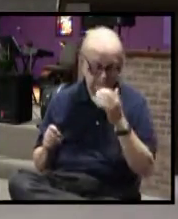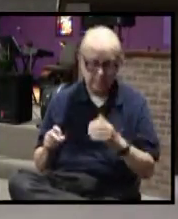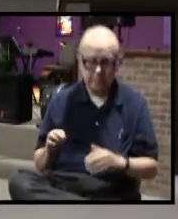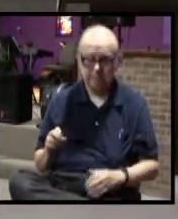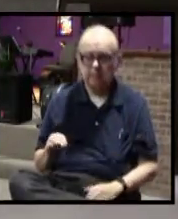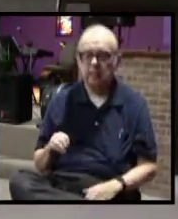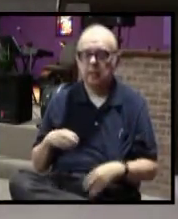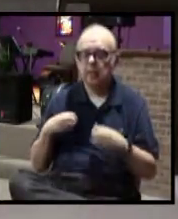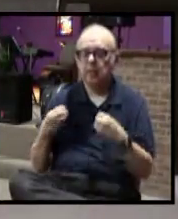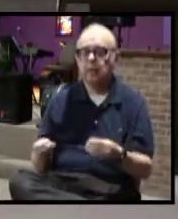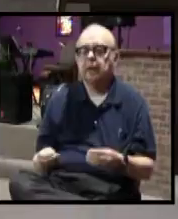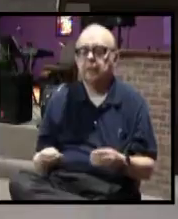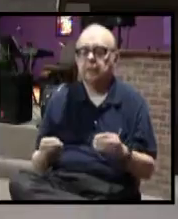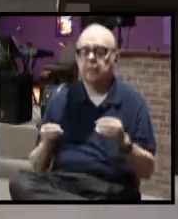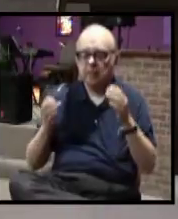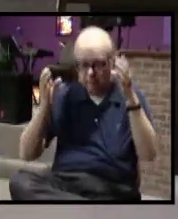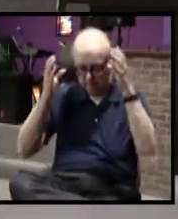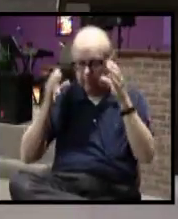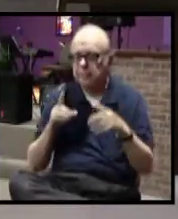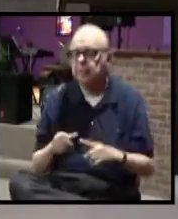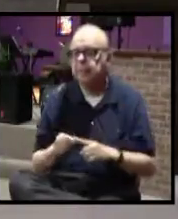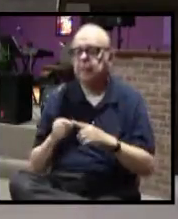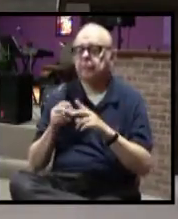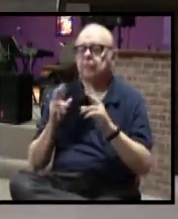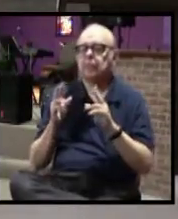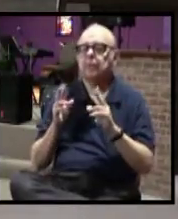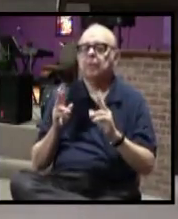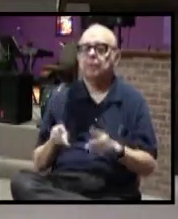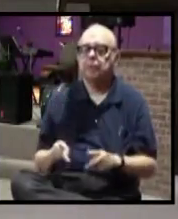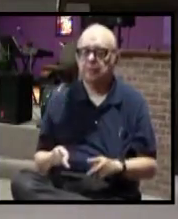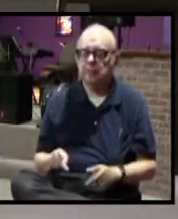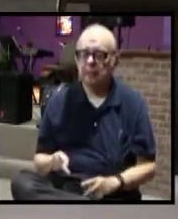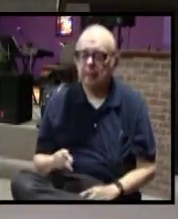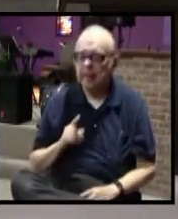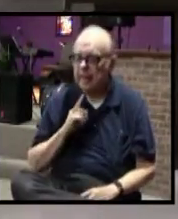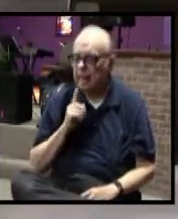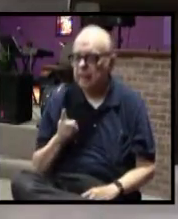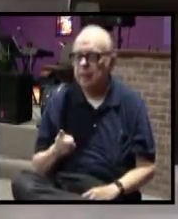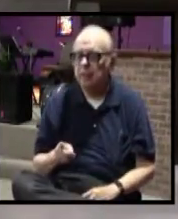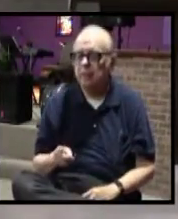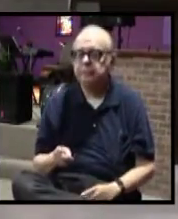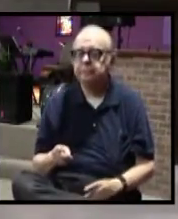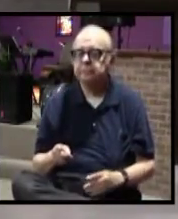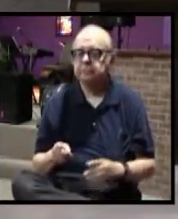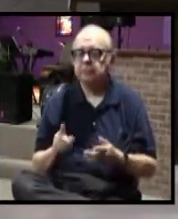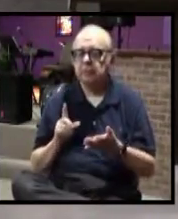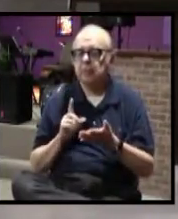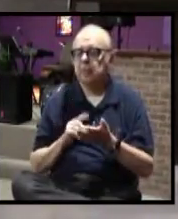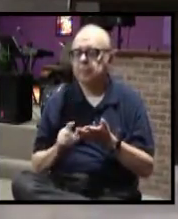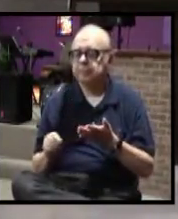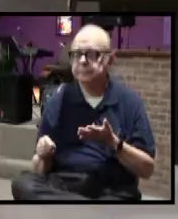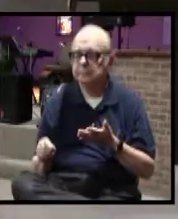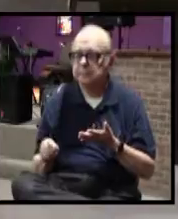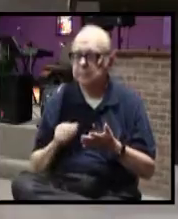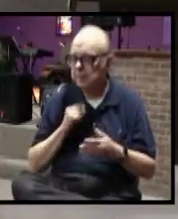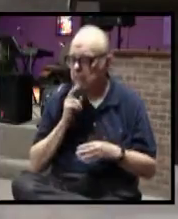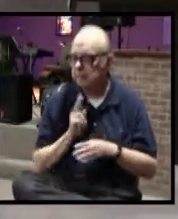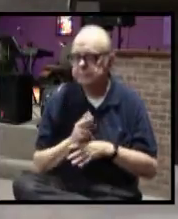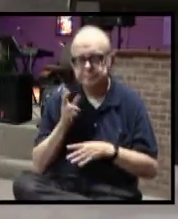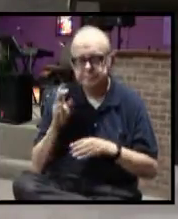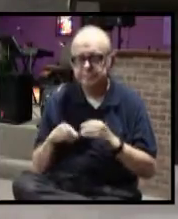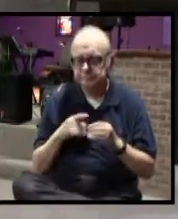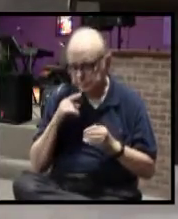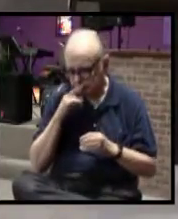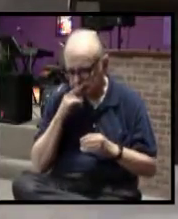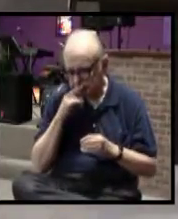recently, there was a prom king who gave a crown to a special needs classmate. These stories are newsworthy because they're unusual.